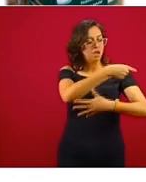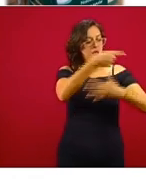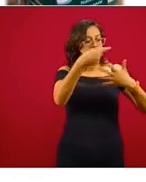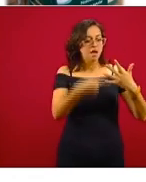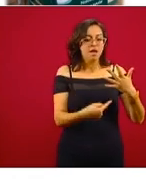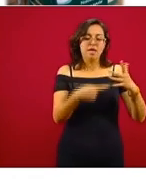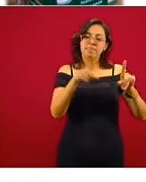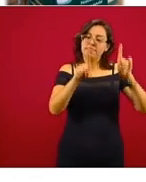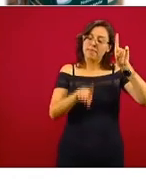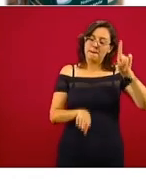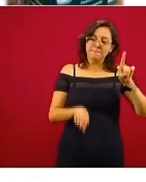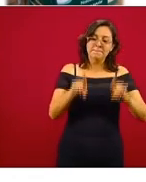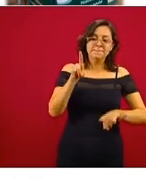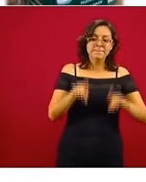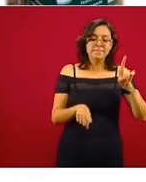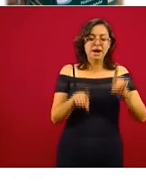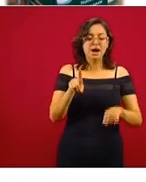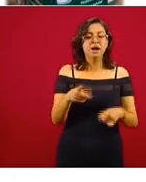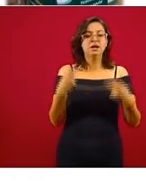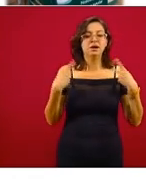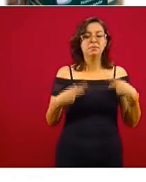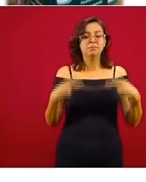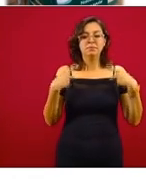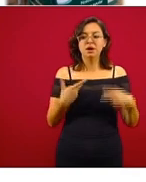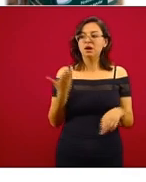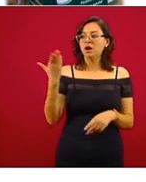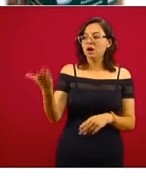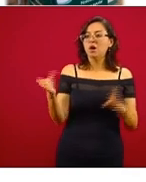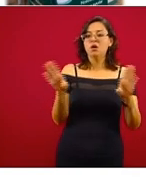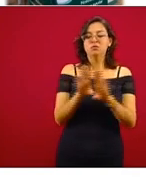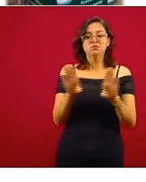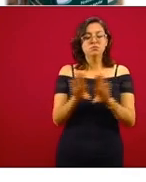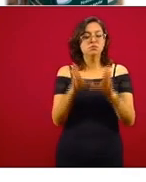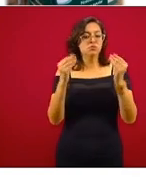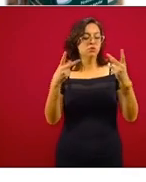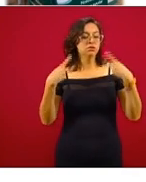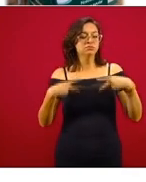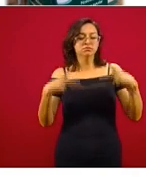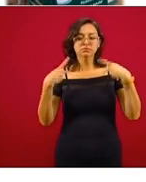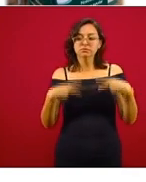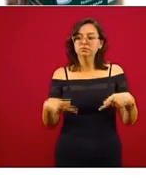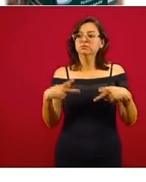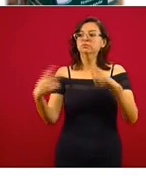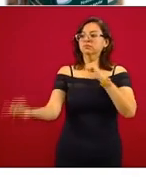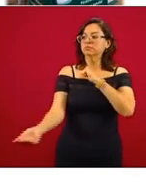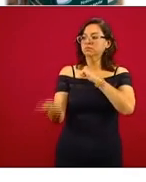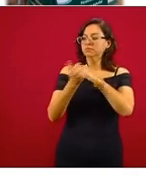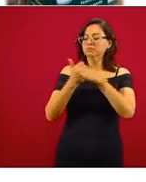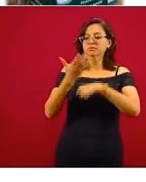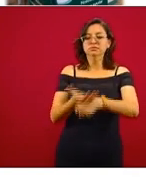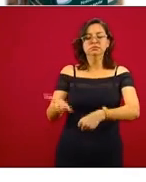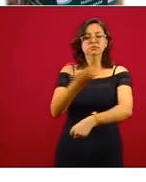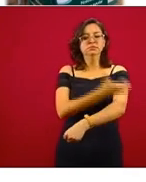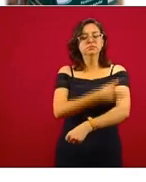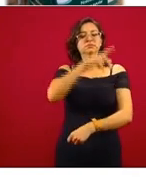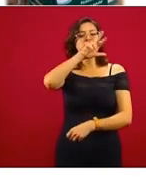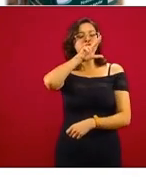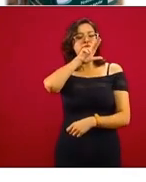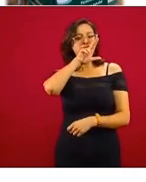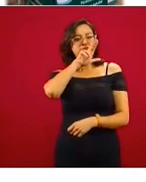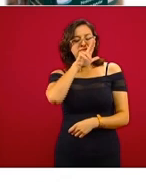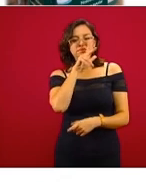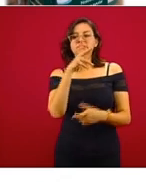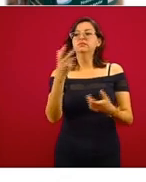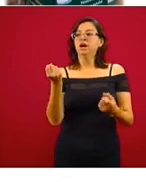constantly, our fair treatment protocol means that you have different options depending on how you come